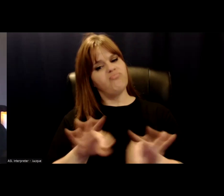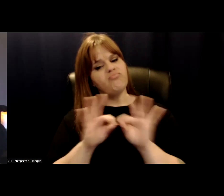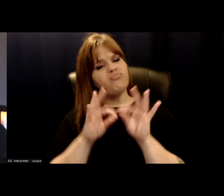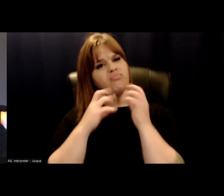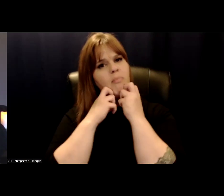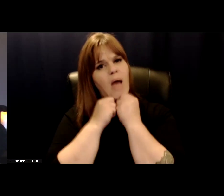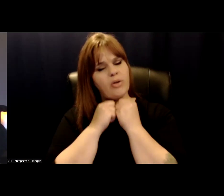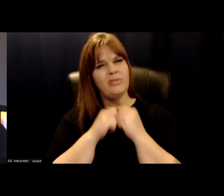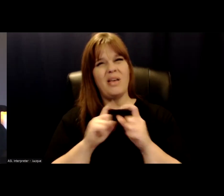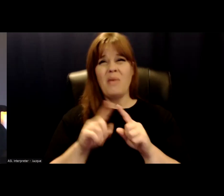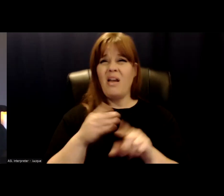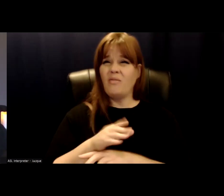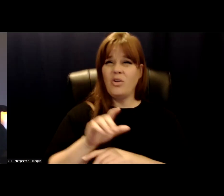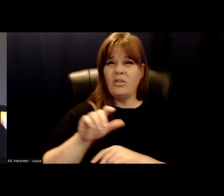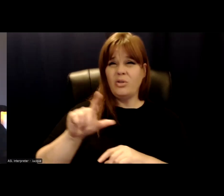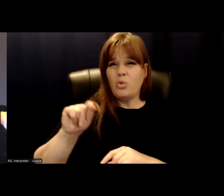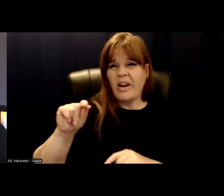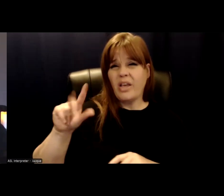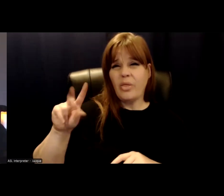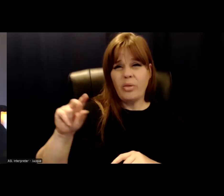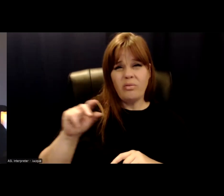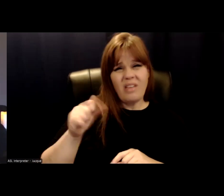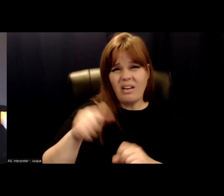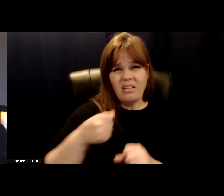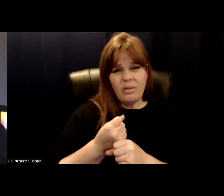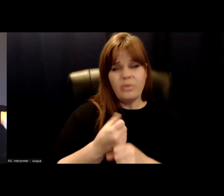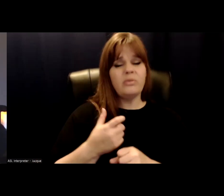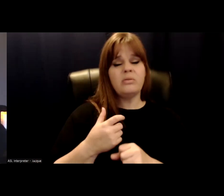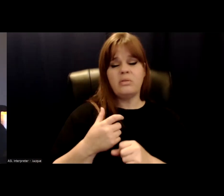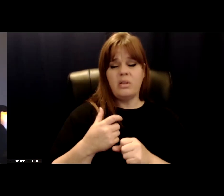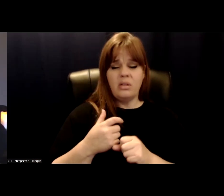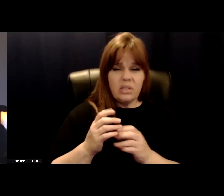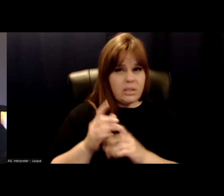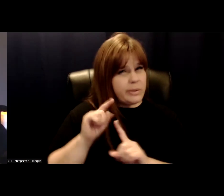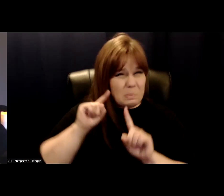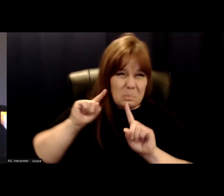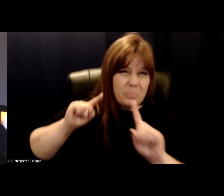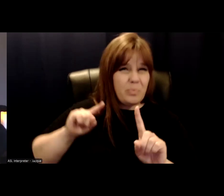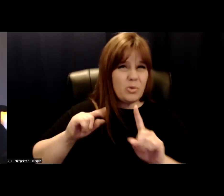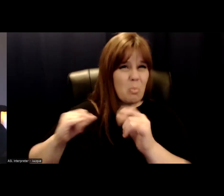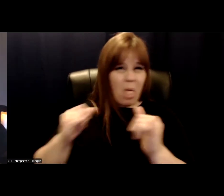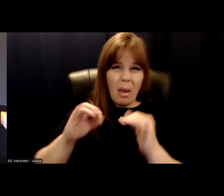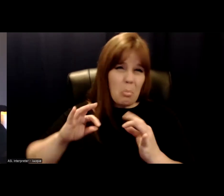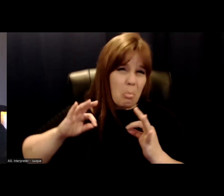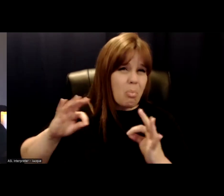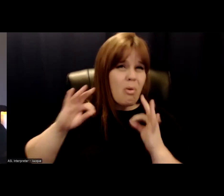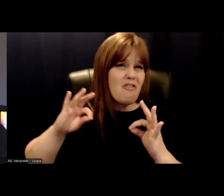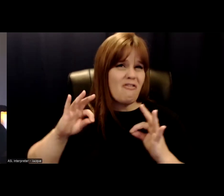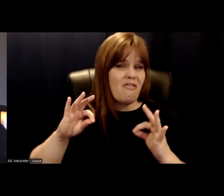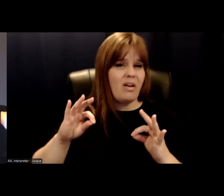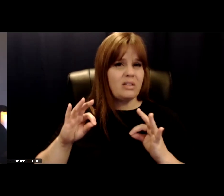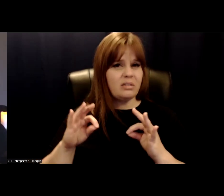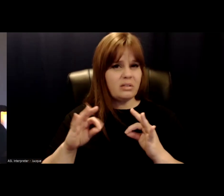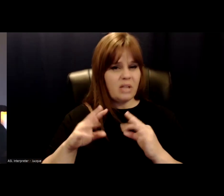after decades of ambitious effort to play perfectly and to give